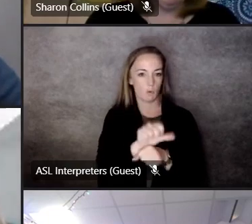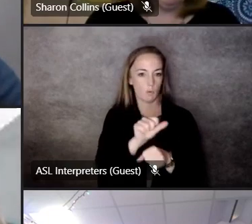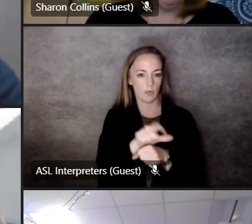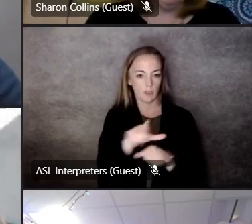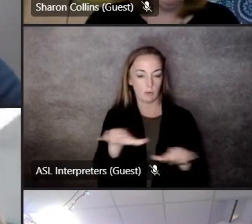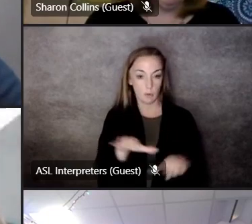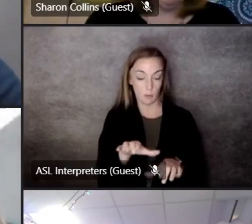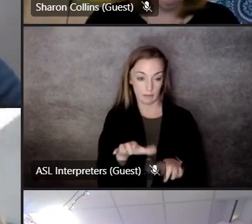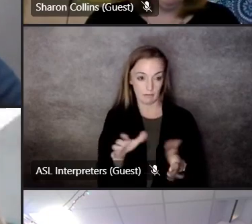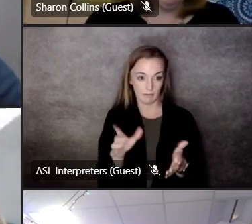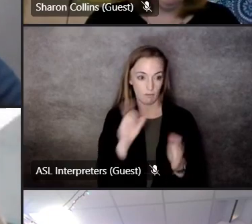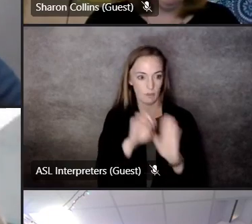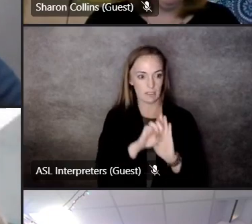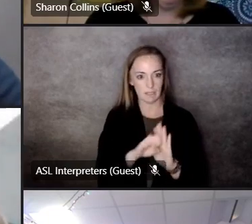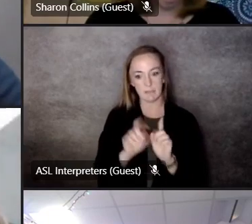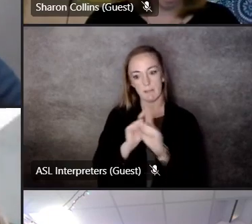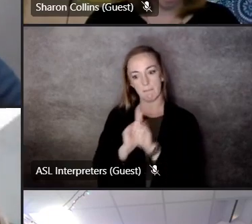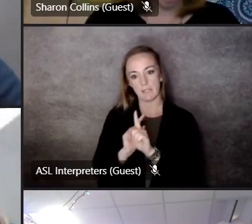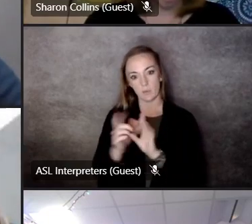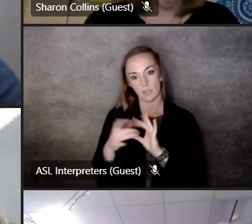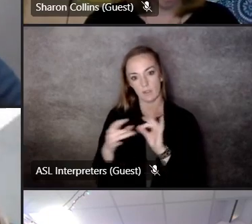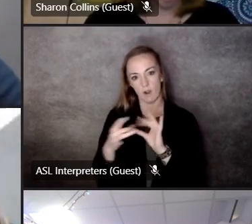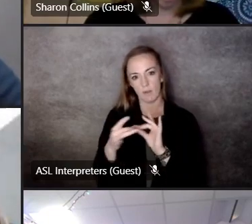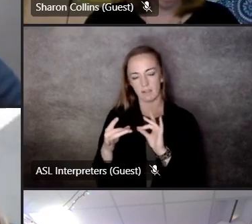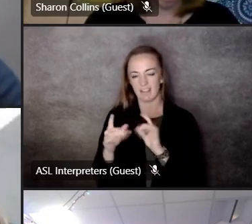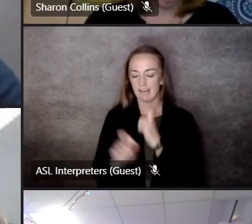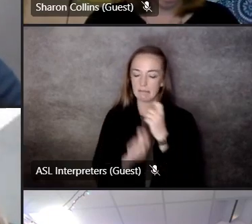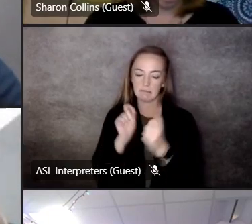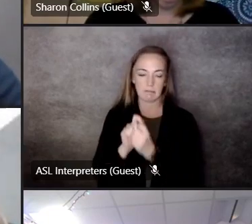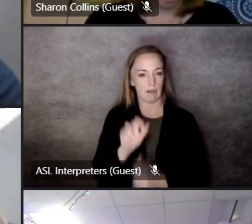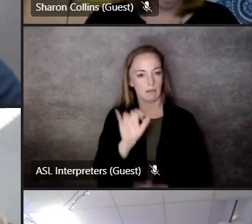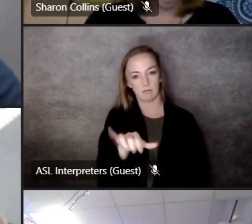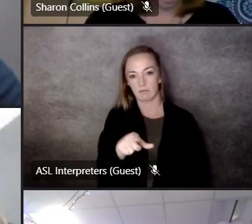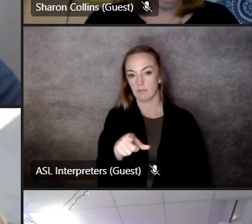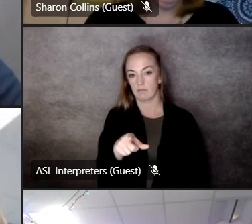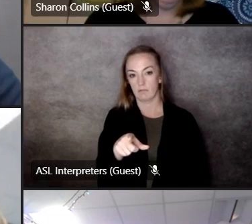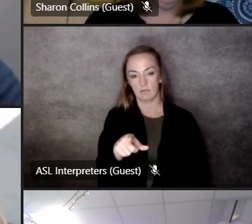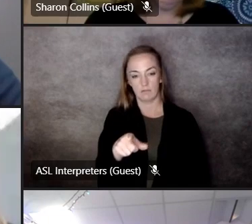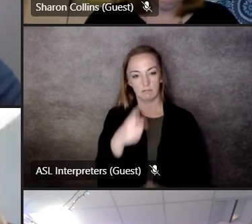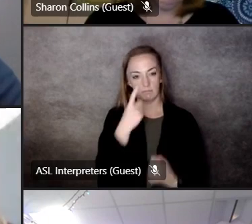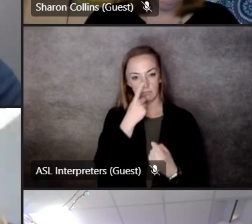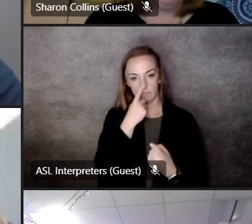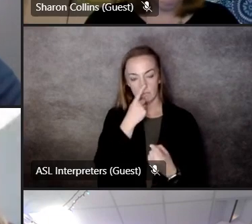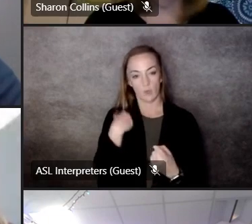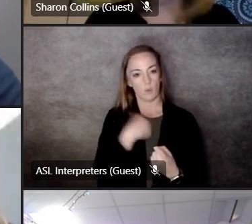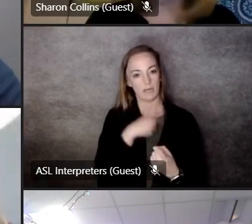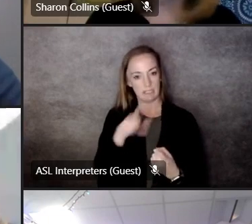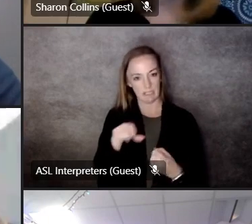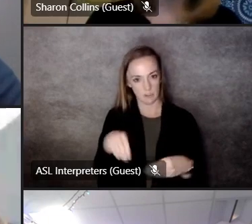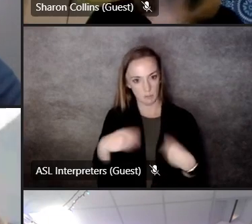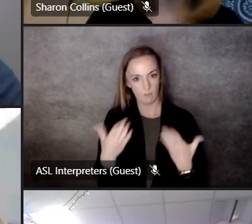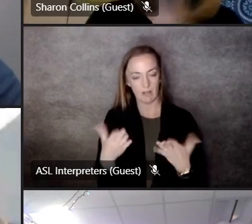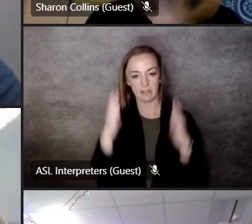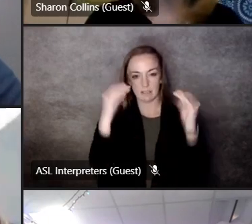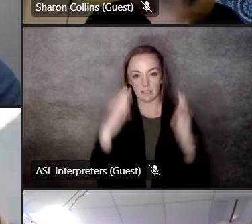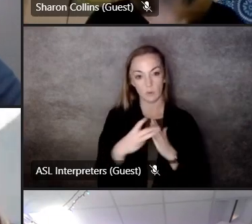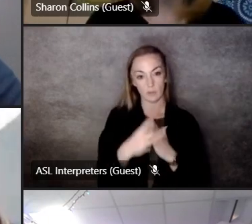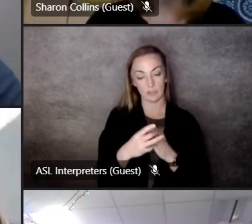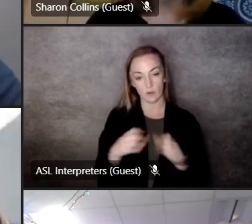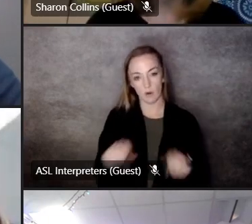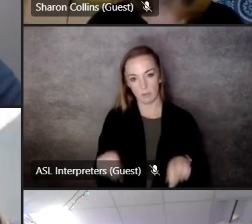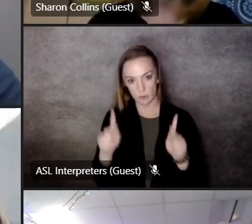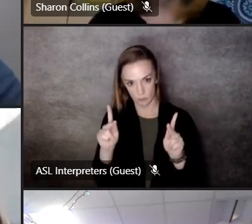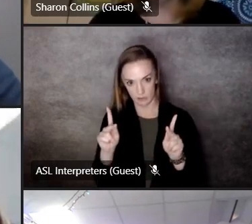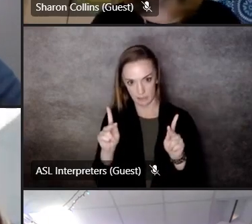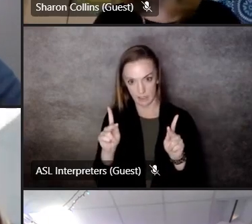the mentoring comment is spot on. We need to provide teacher leadership opportunities that come commensurate